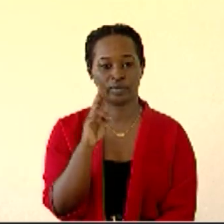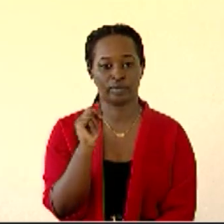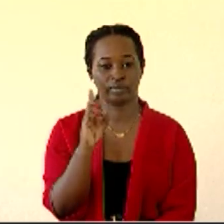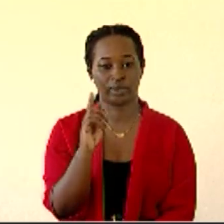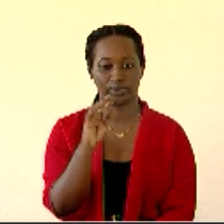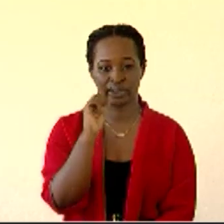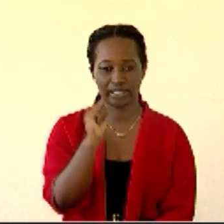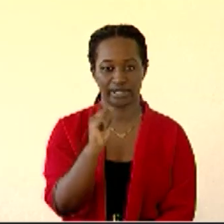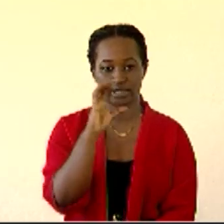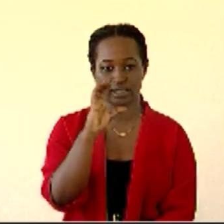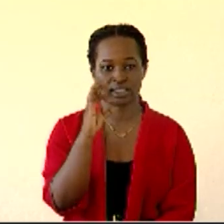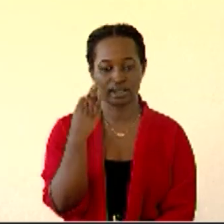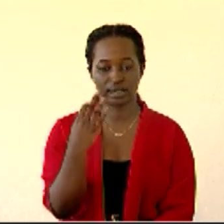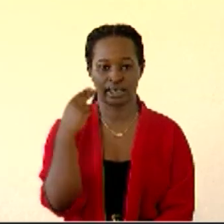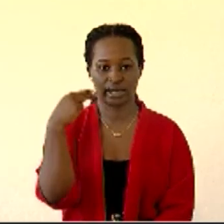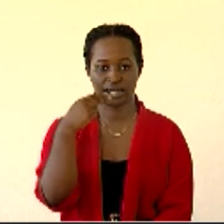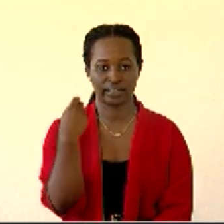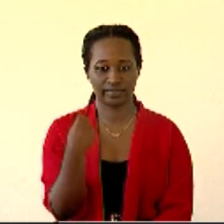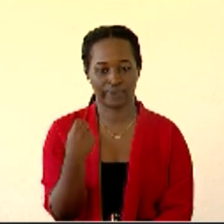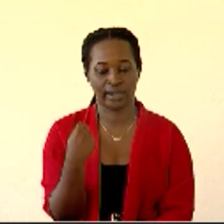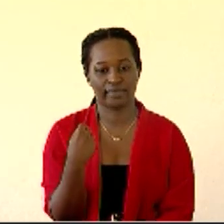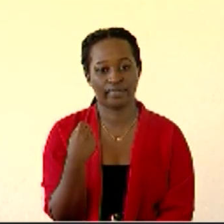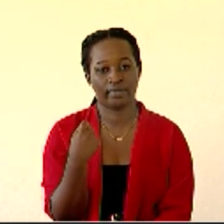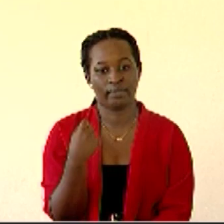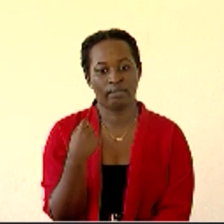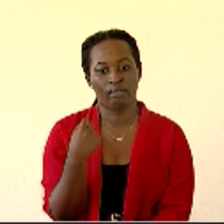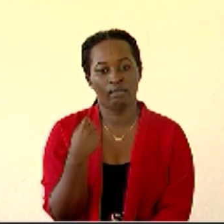C3H5, the compound A is